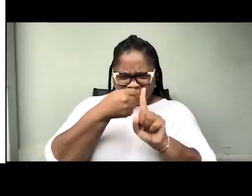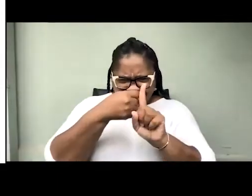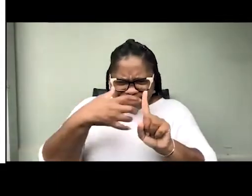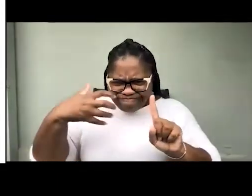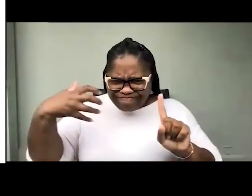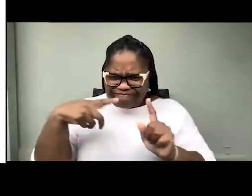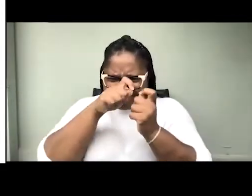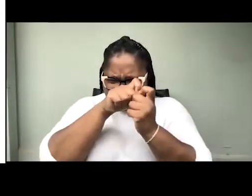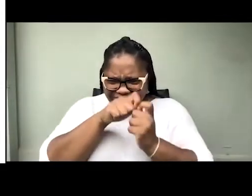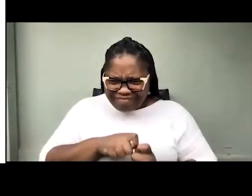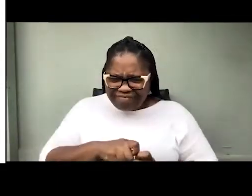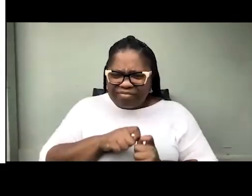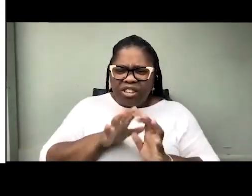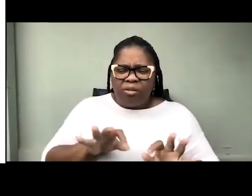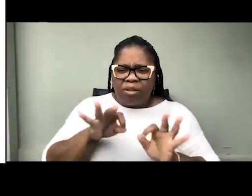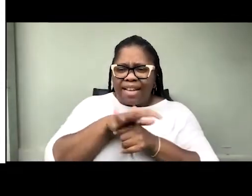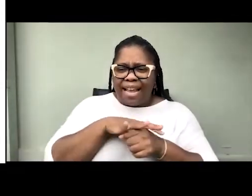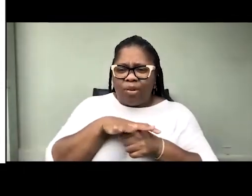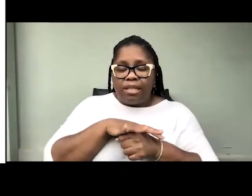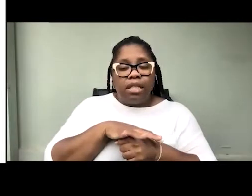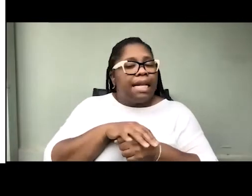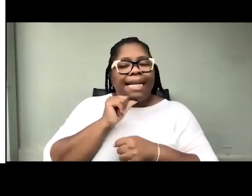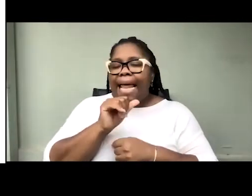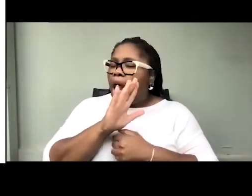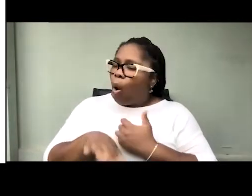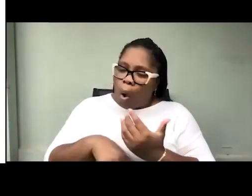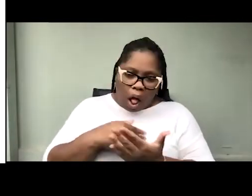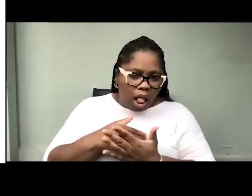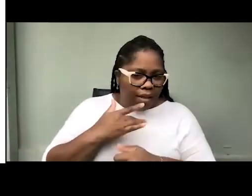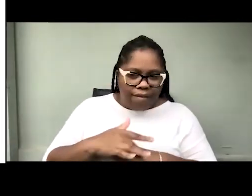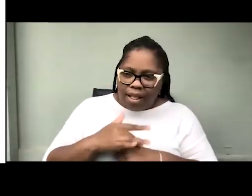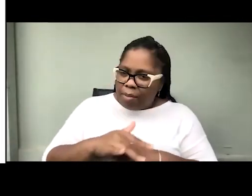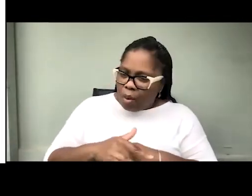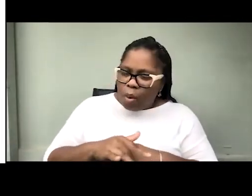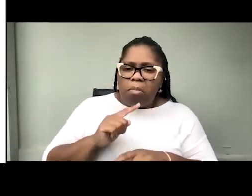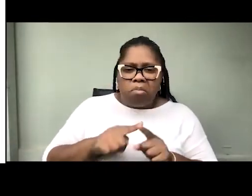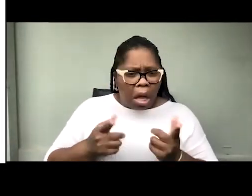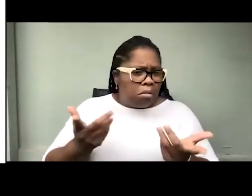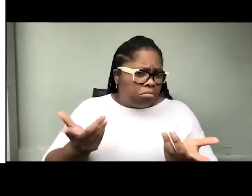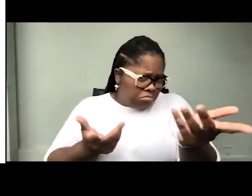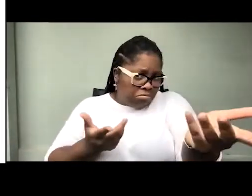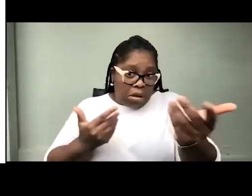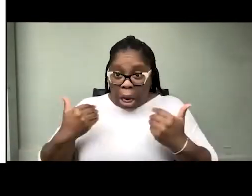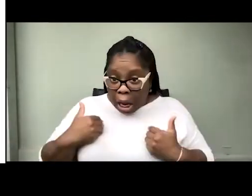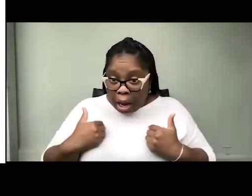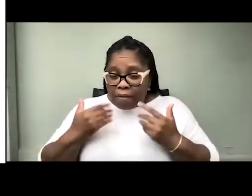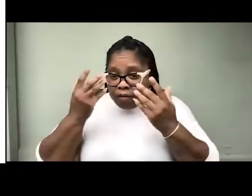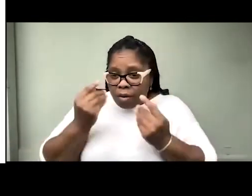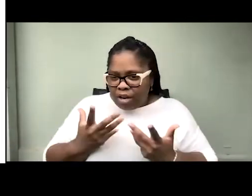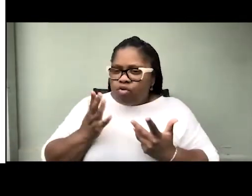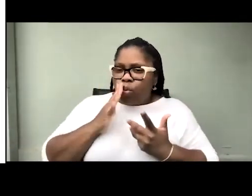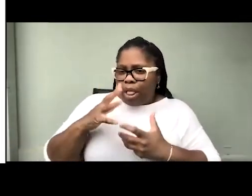as well. I think not all of them are available by county, but as many as are available, we include in here.